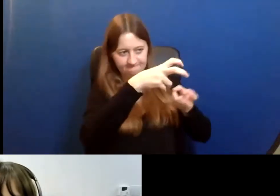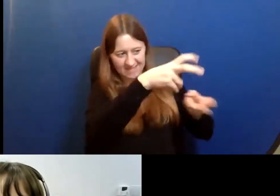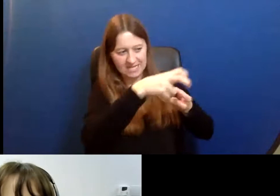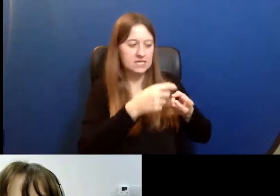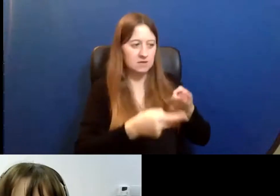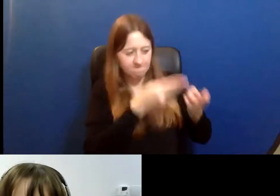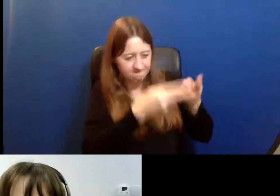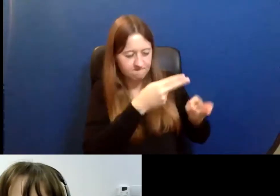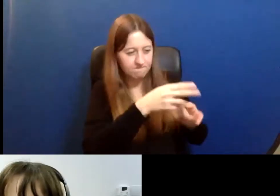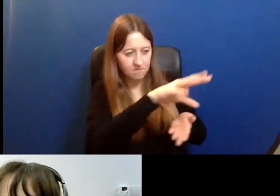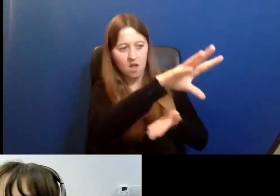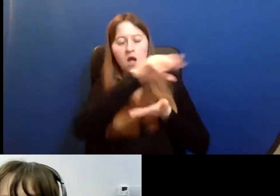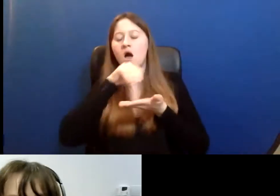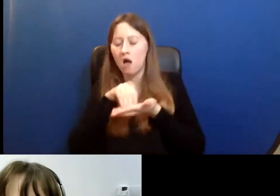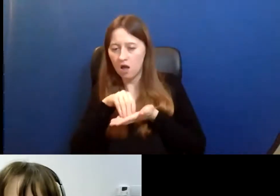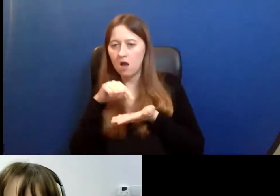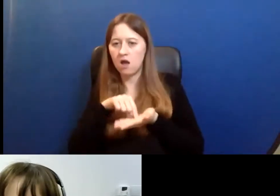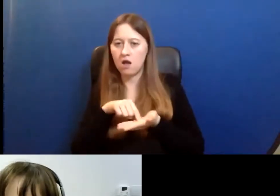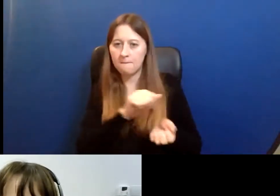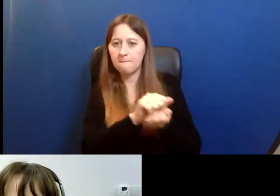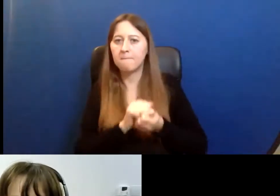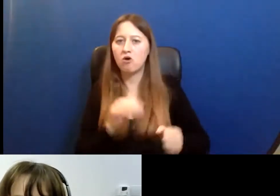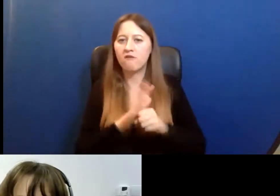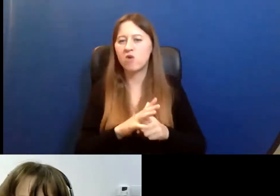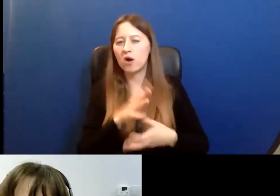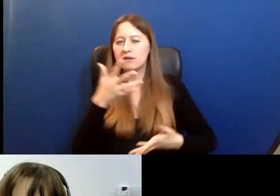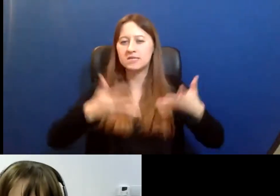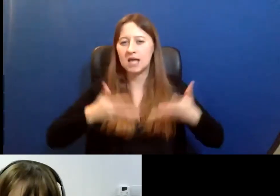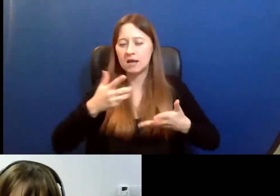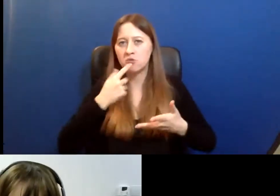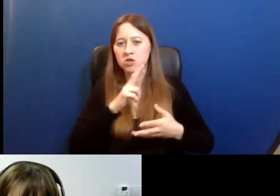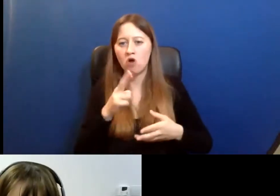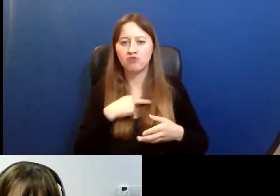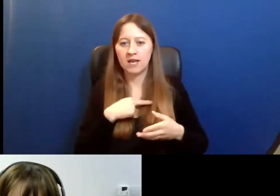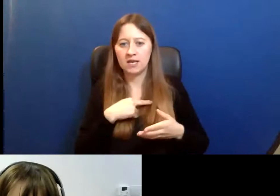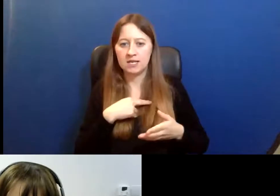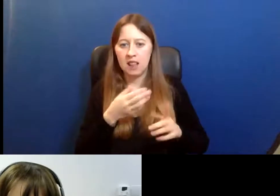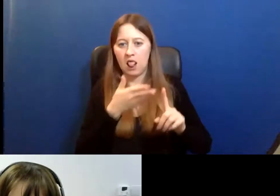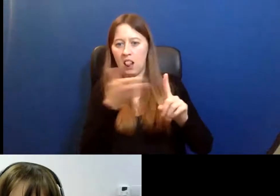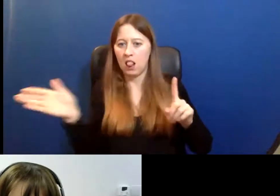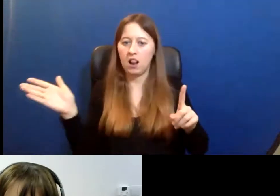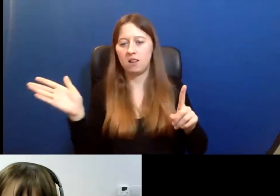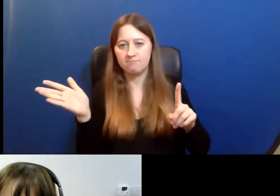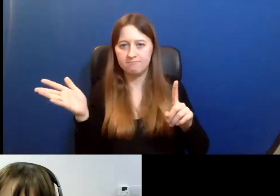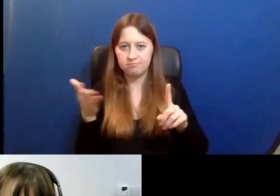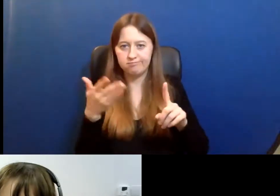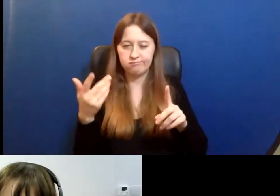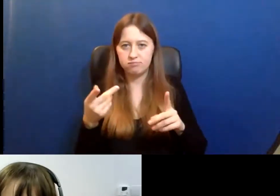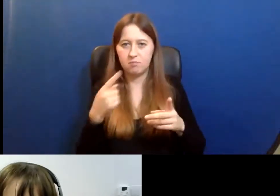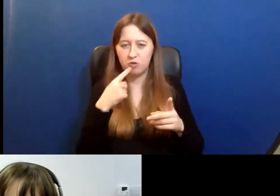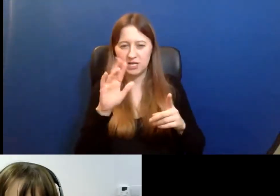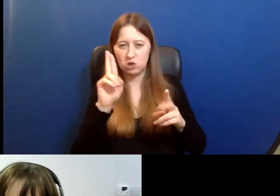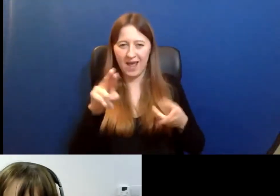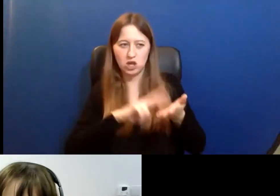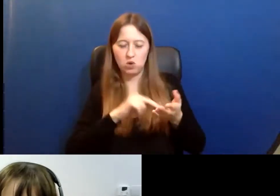norm referenced result, but something that would give you some sort of information that you could use to build a holistic profile